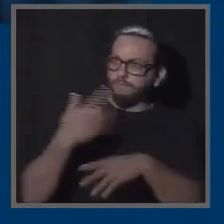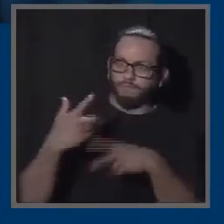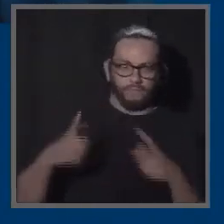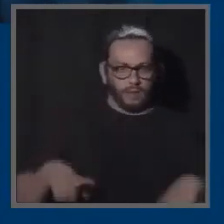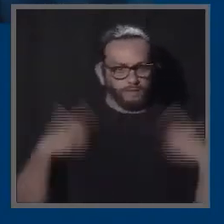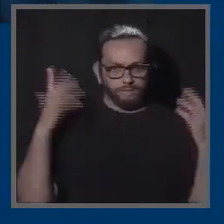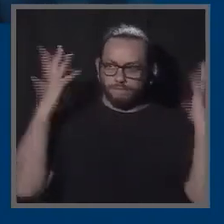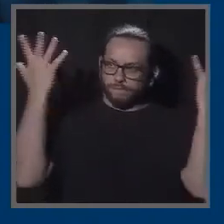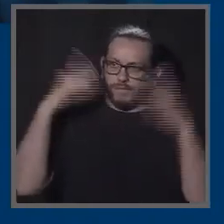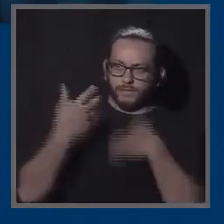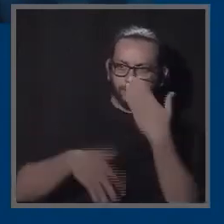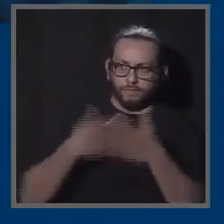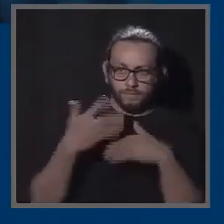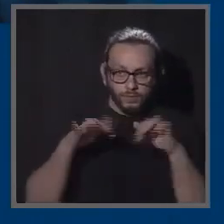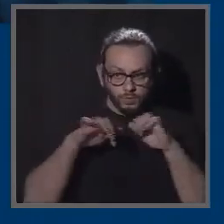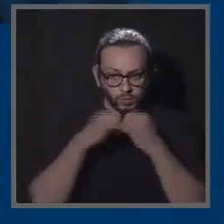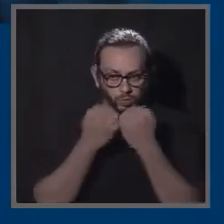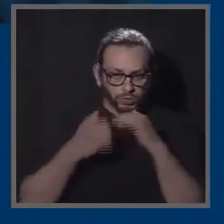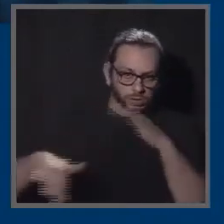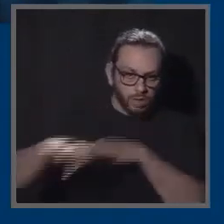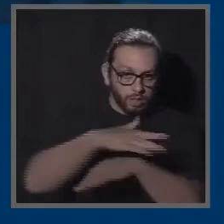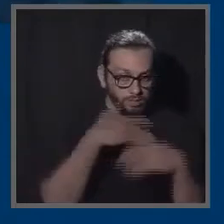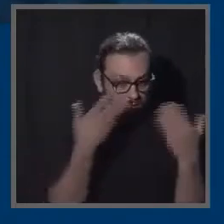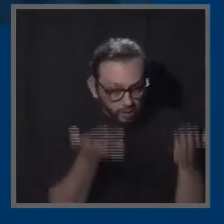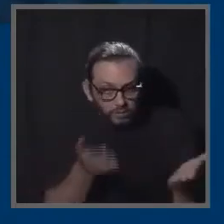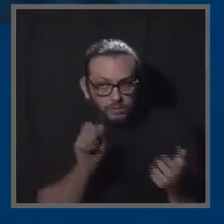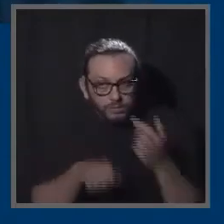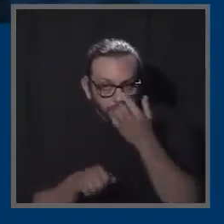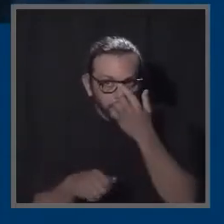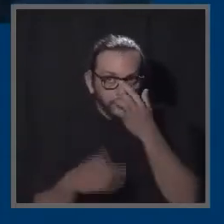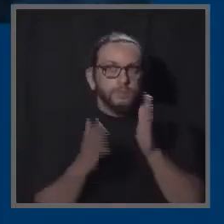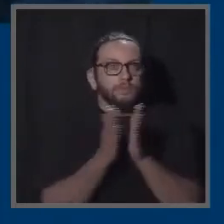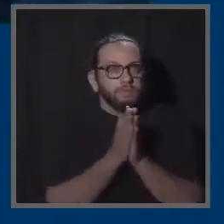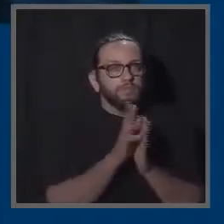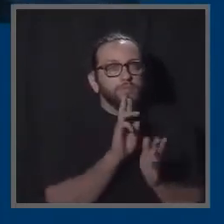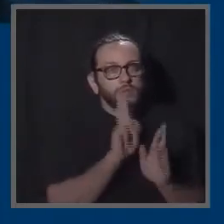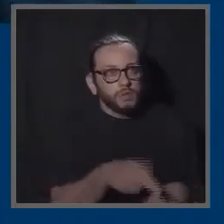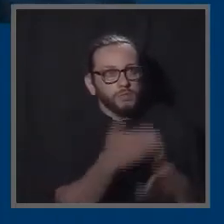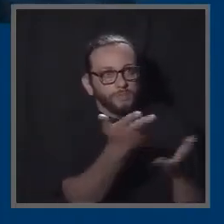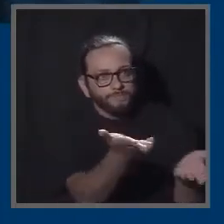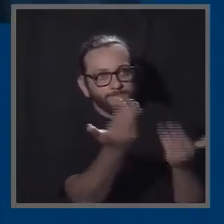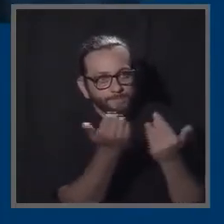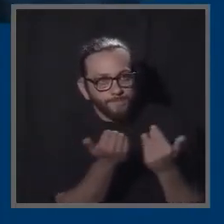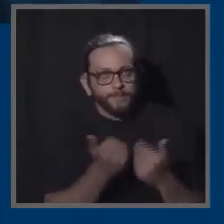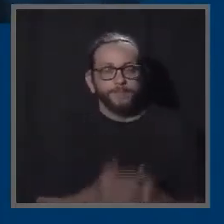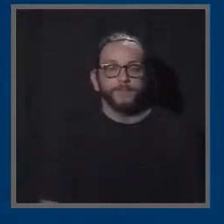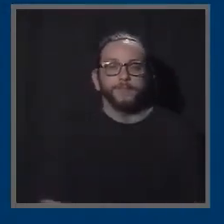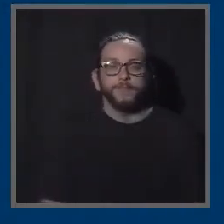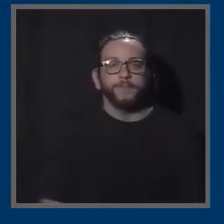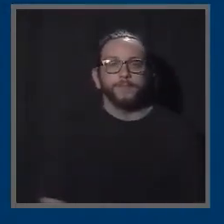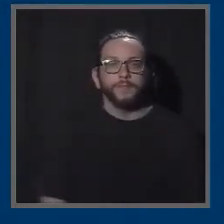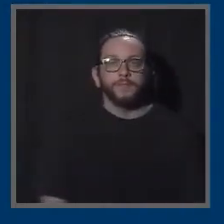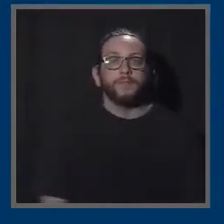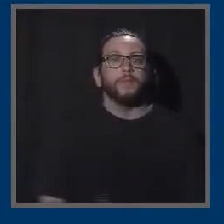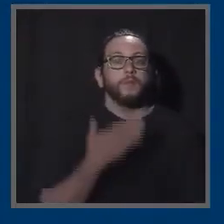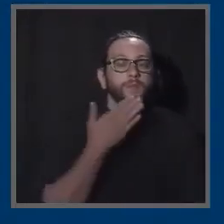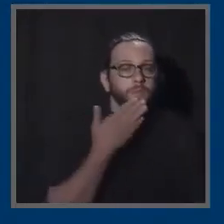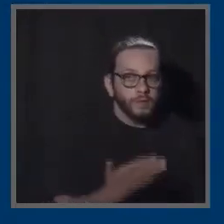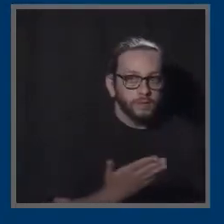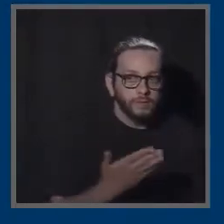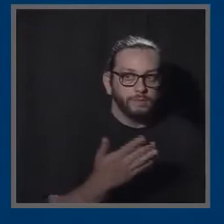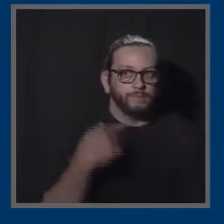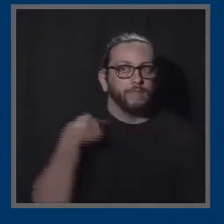whole society. So please, Jonathan. Thanks, Clementine. So as we know, COVID-19